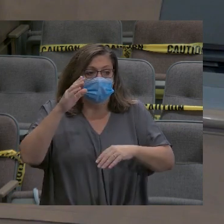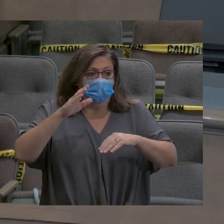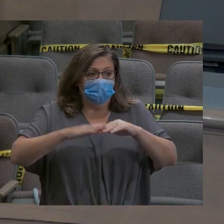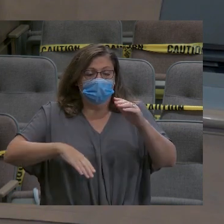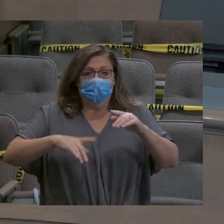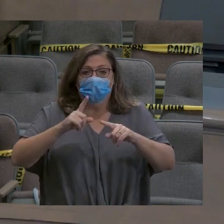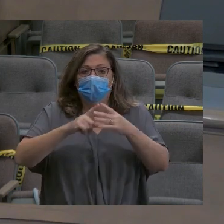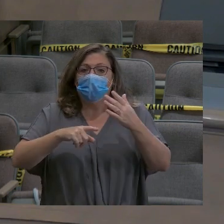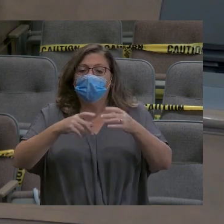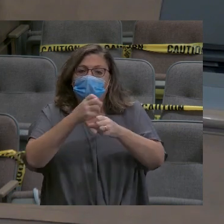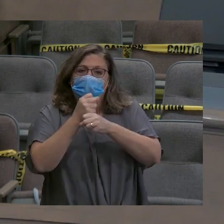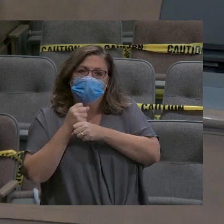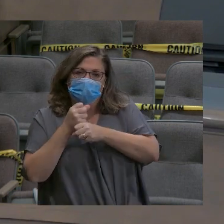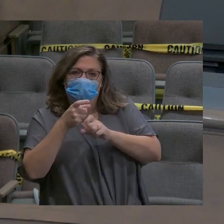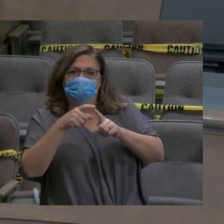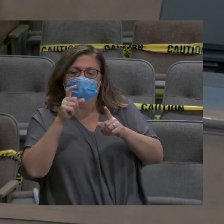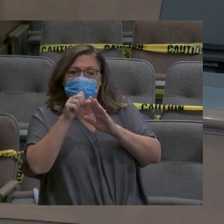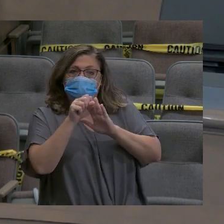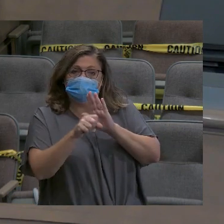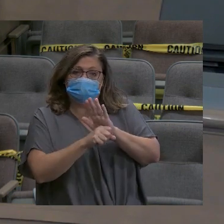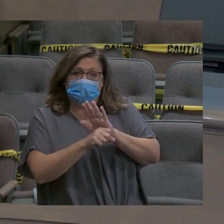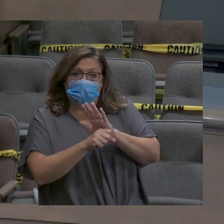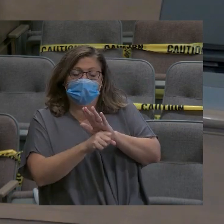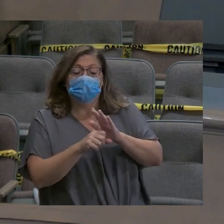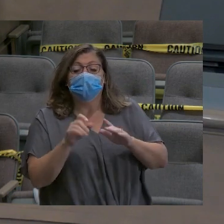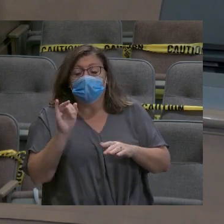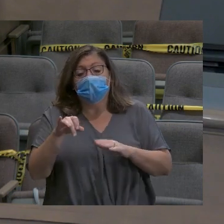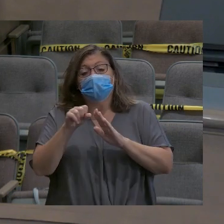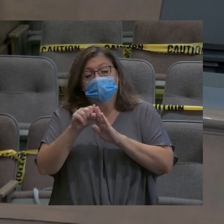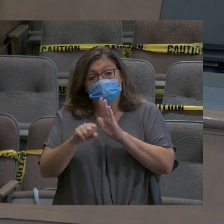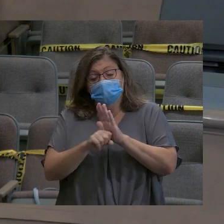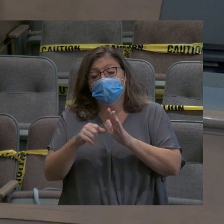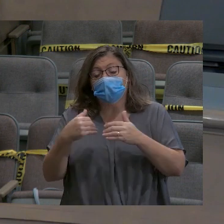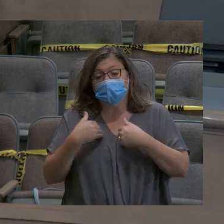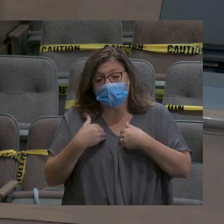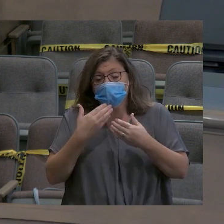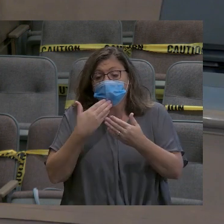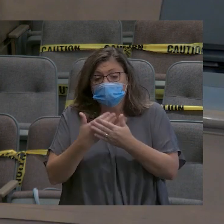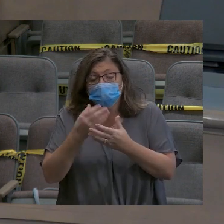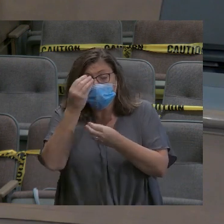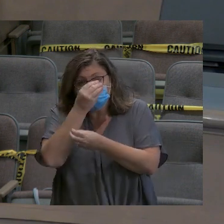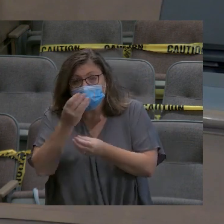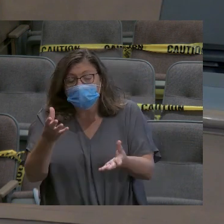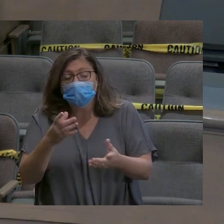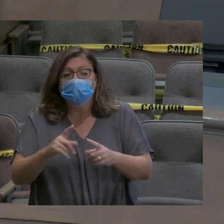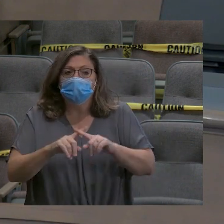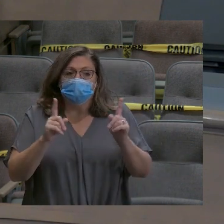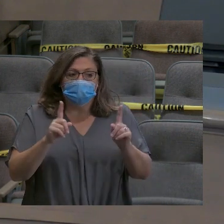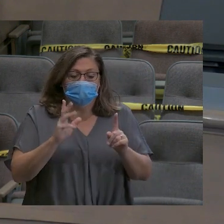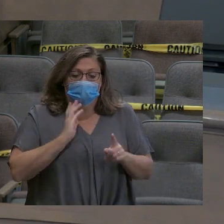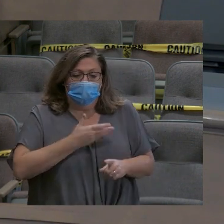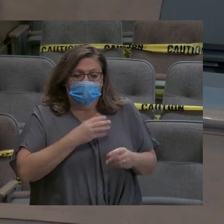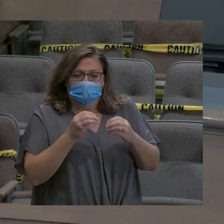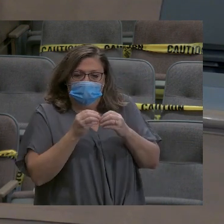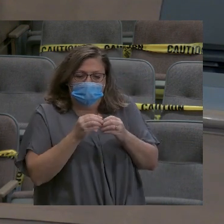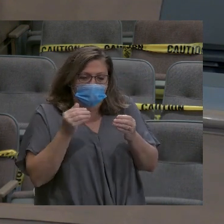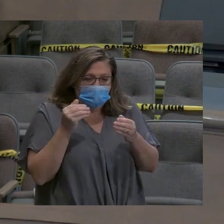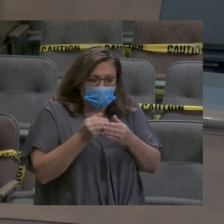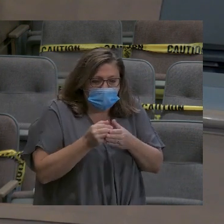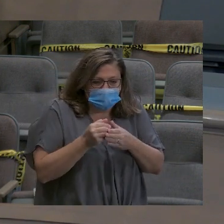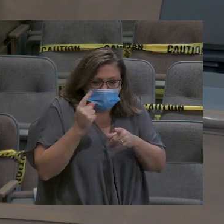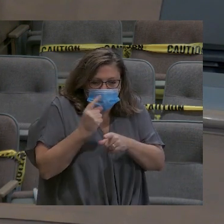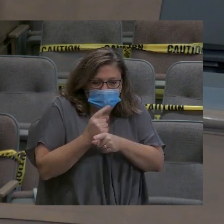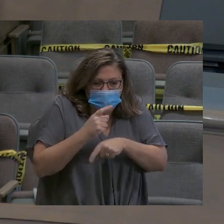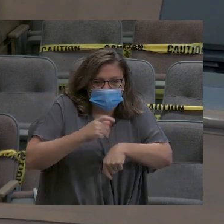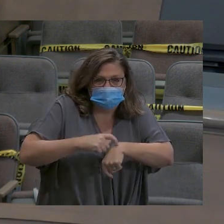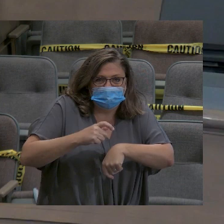the state. And that's not to say that the information that the state has is less accurate. Ours is just in more real time because we're